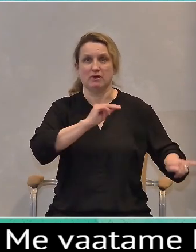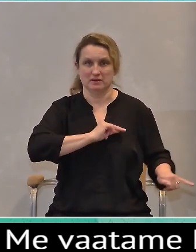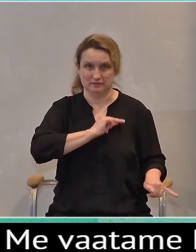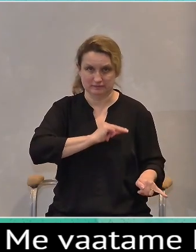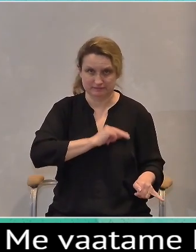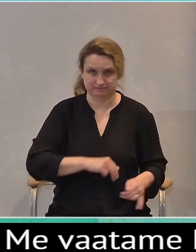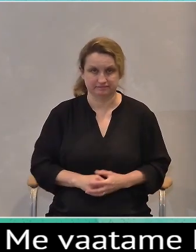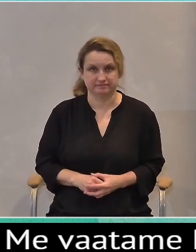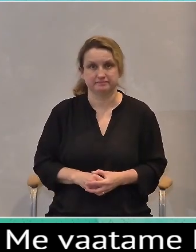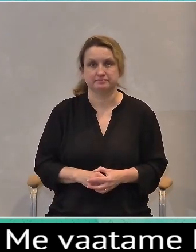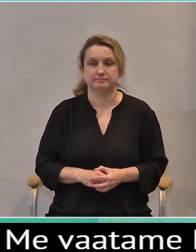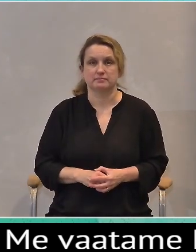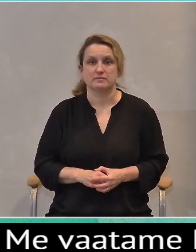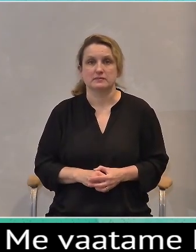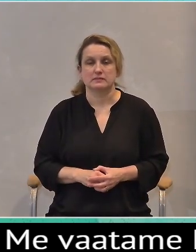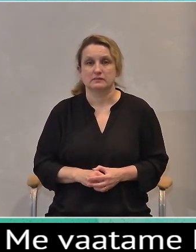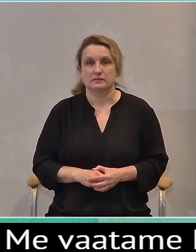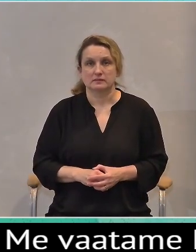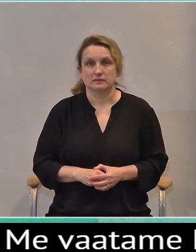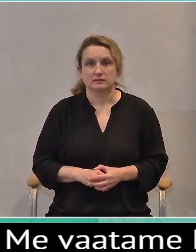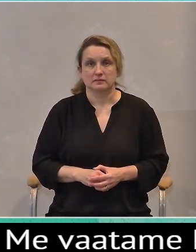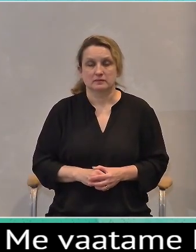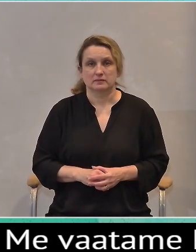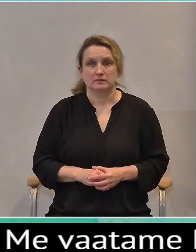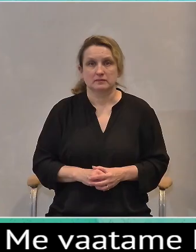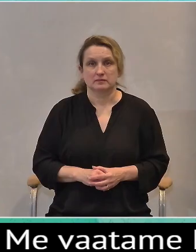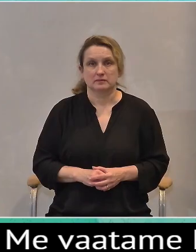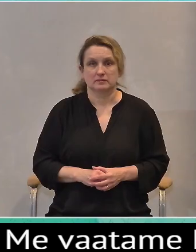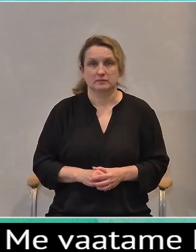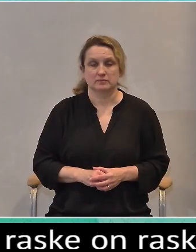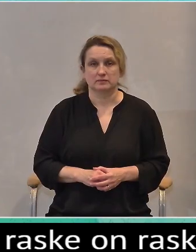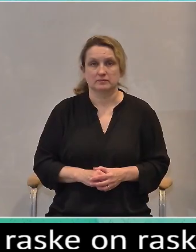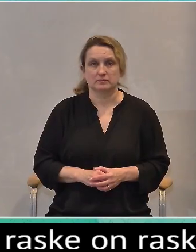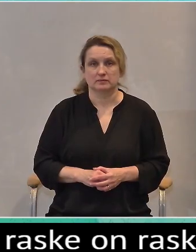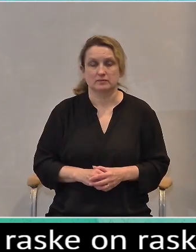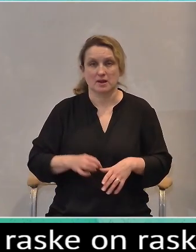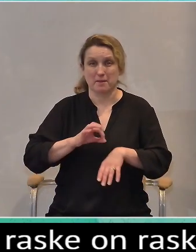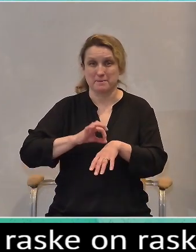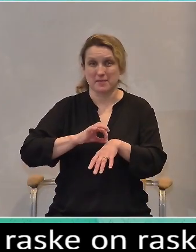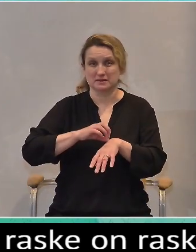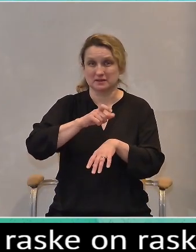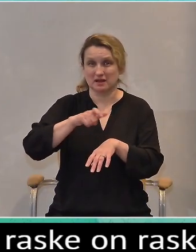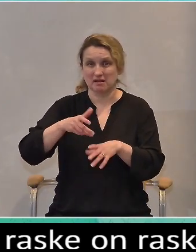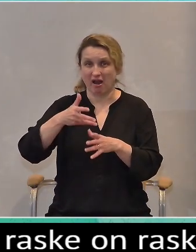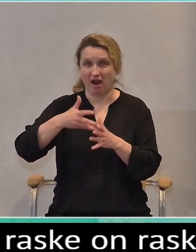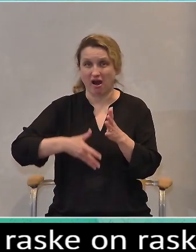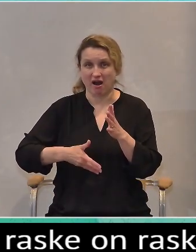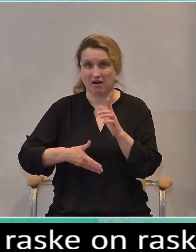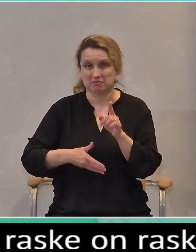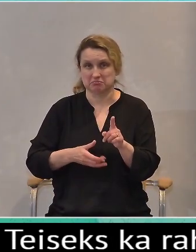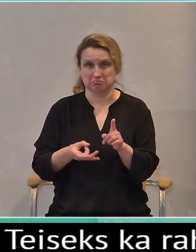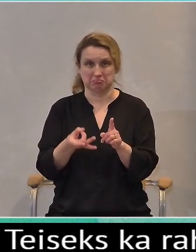These drugs are significantly more expensive than the drugs for more common